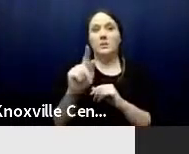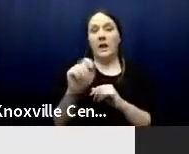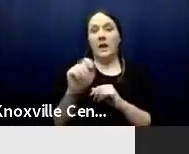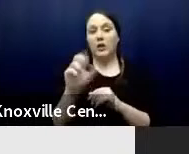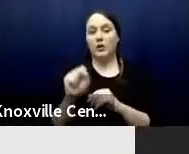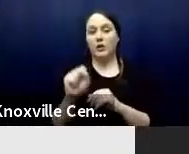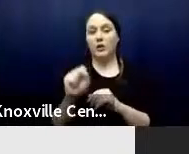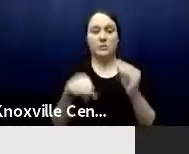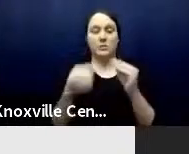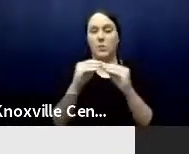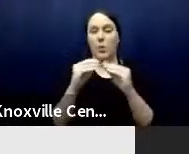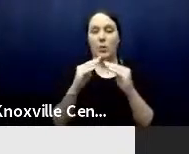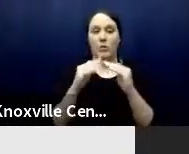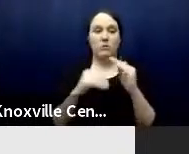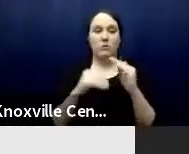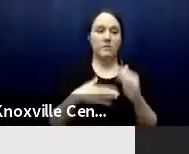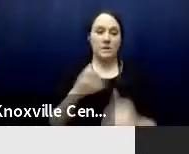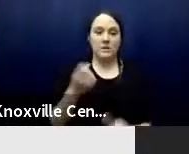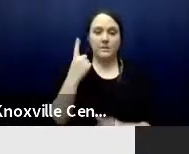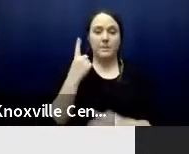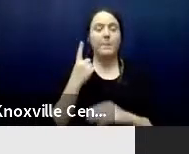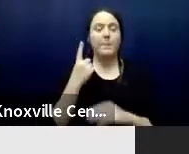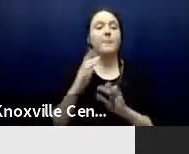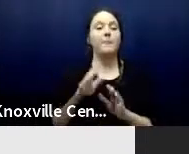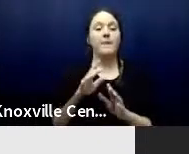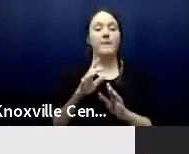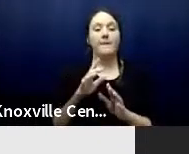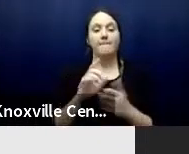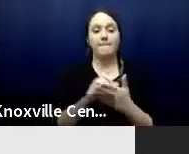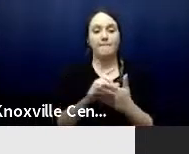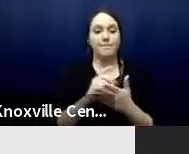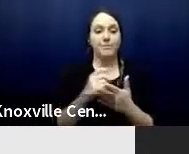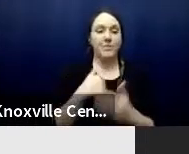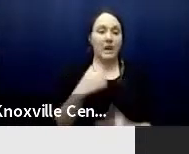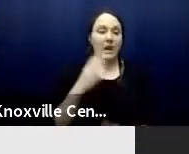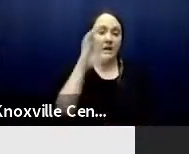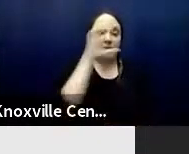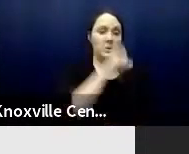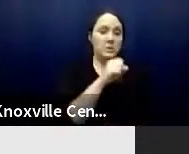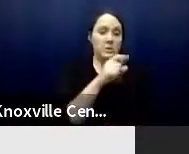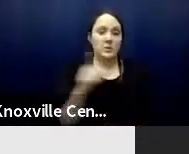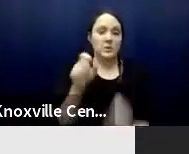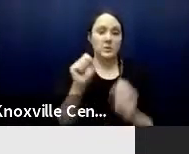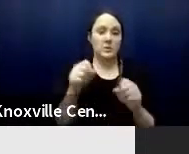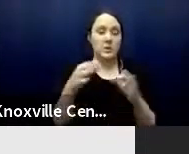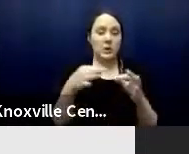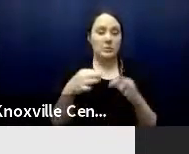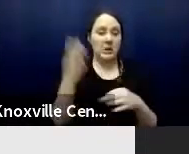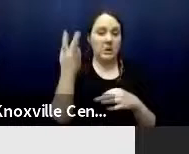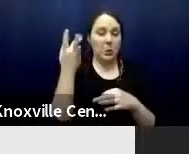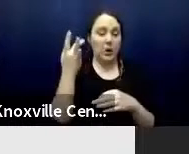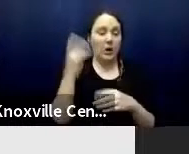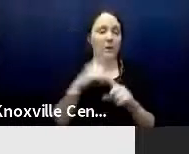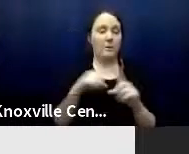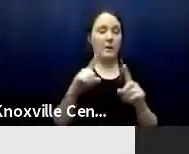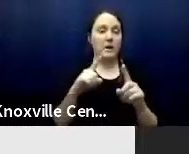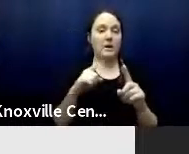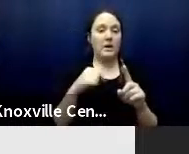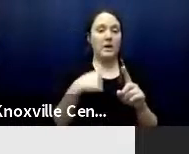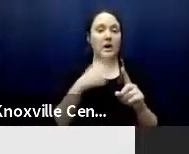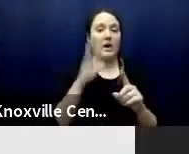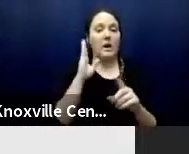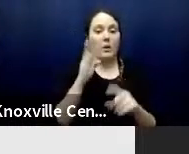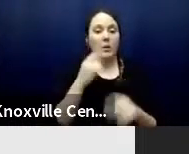scope. That you drafted it, and I'll assume that you can explain why you did. I will